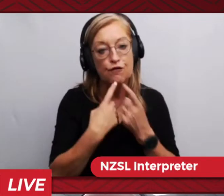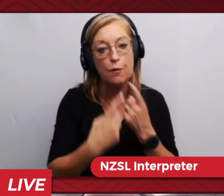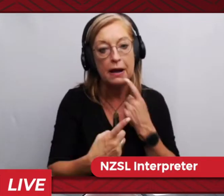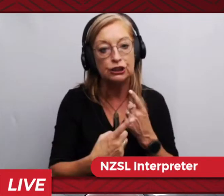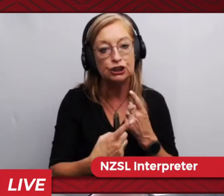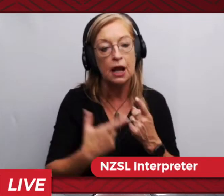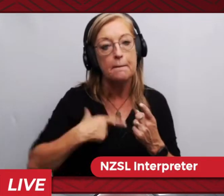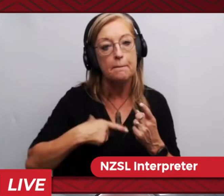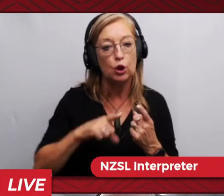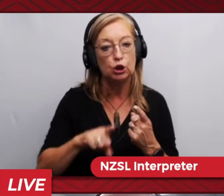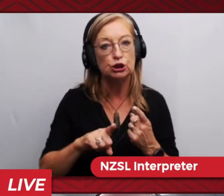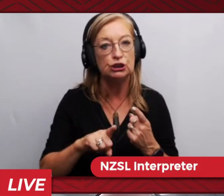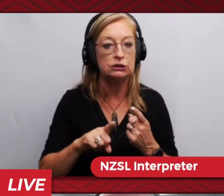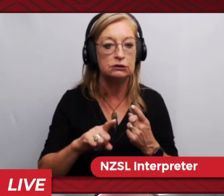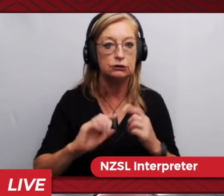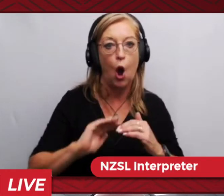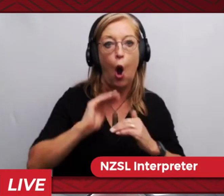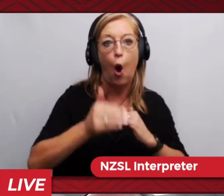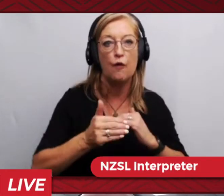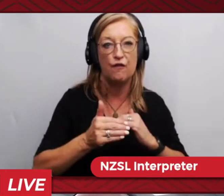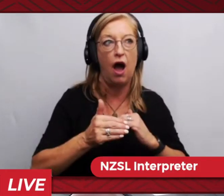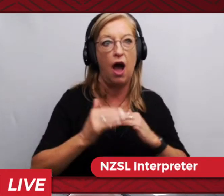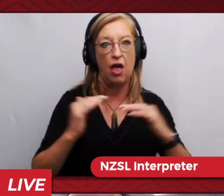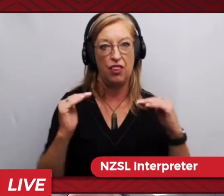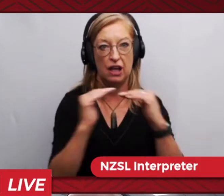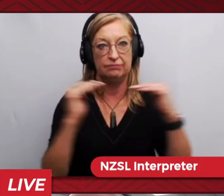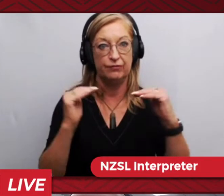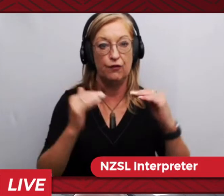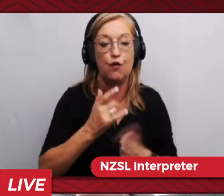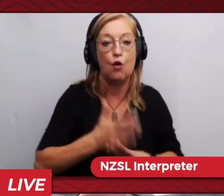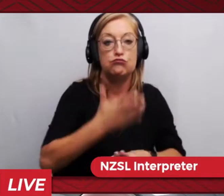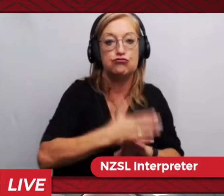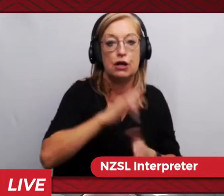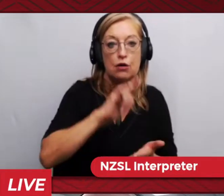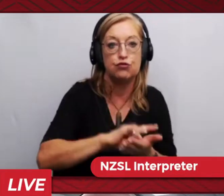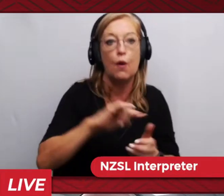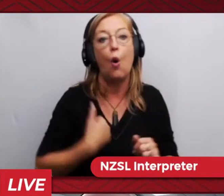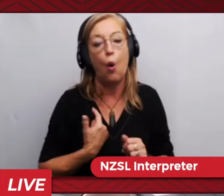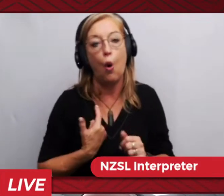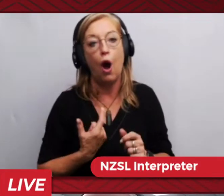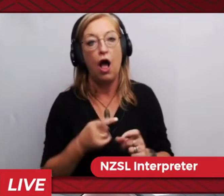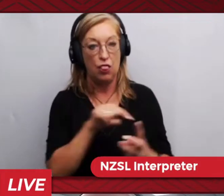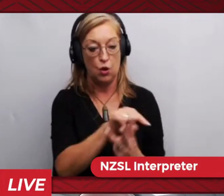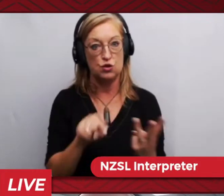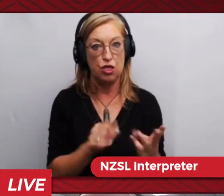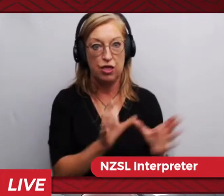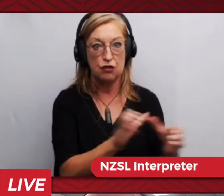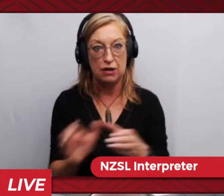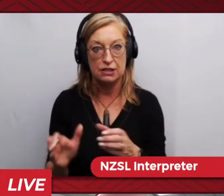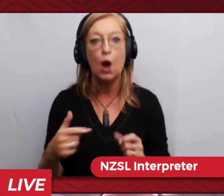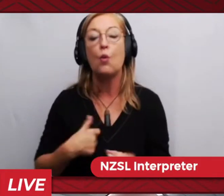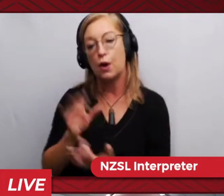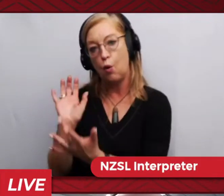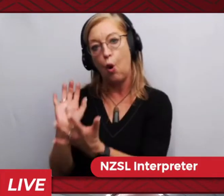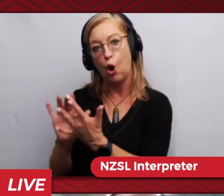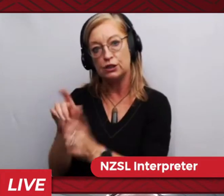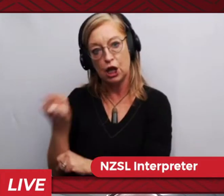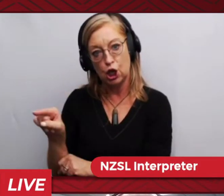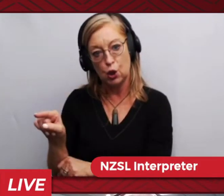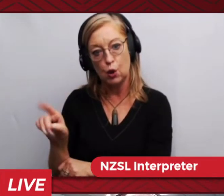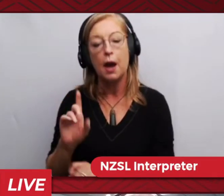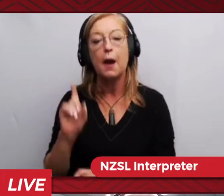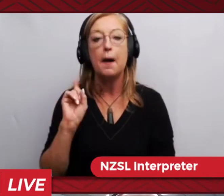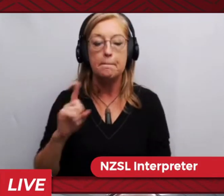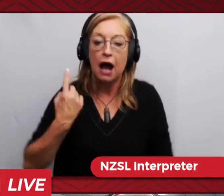is over a threshold for pre-approval or relates to one of those categories, we will reach out to you. But to speed